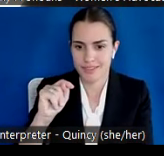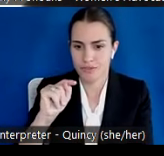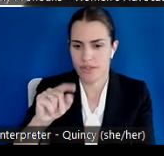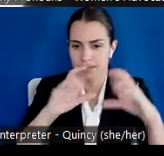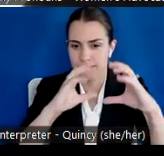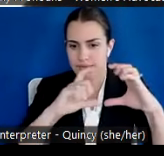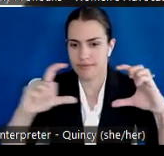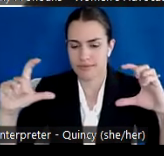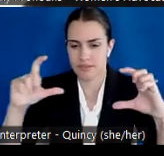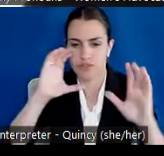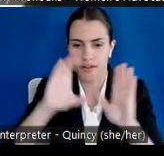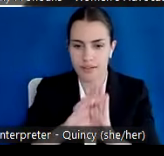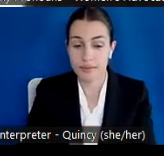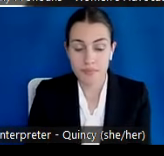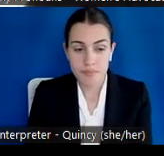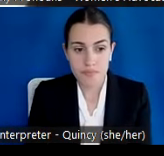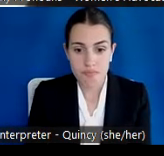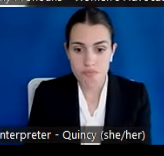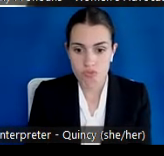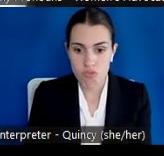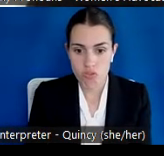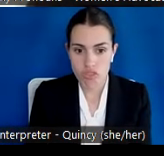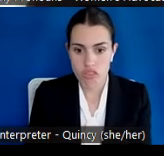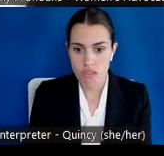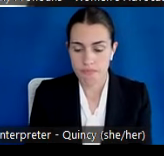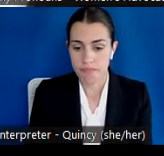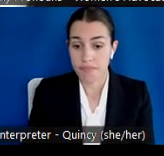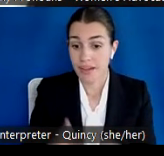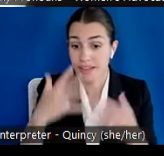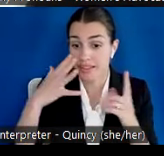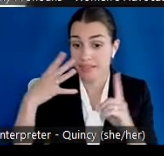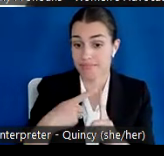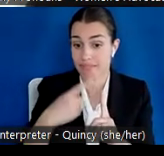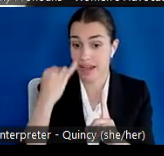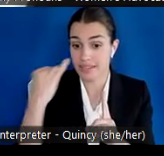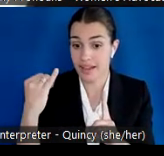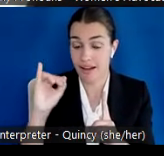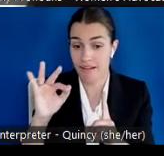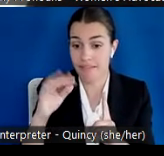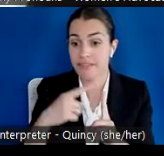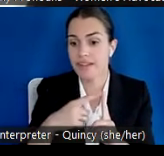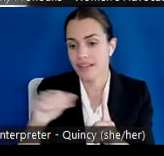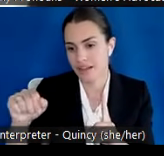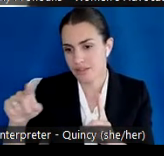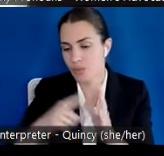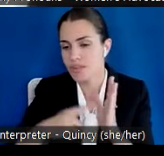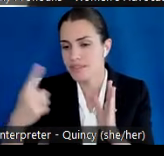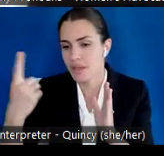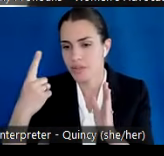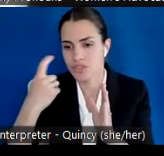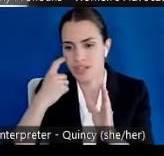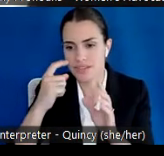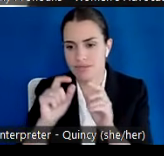And someone in the chat said the survivor is the best determinant of when it is best to leave. It's not always safe, 100%. Yeah, we're